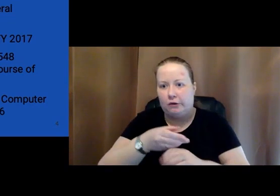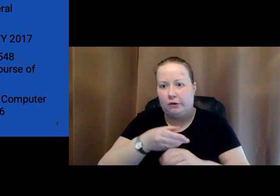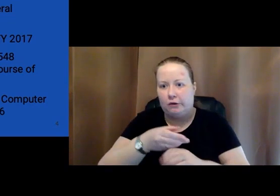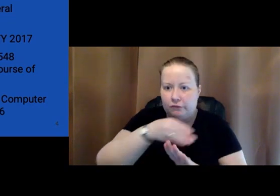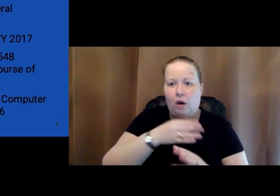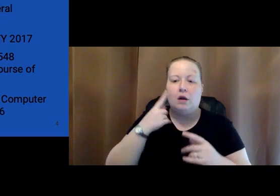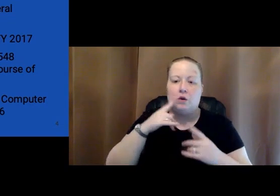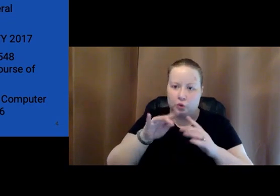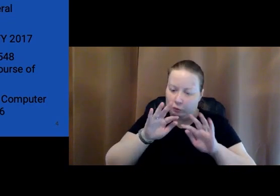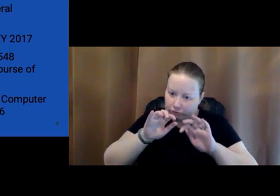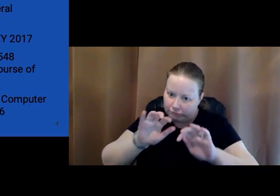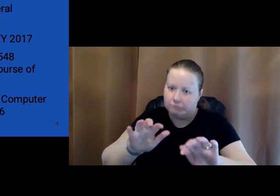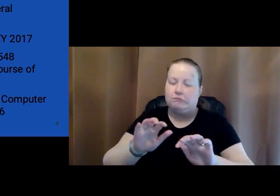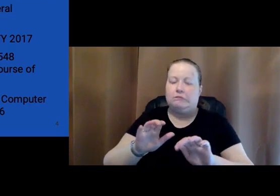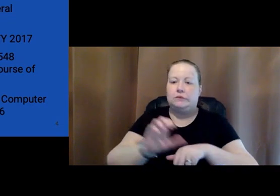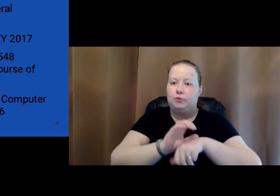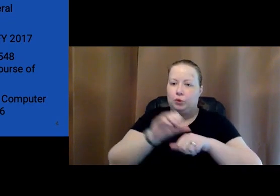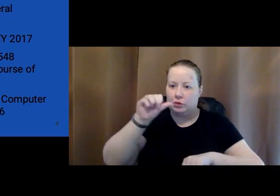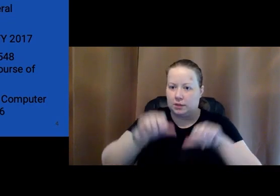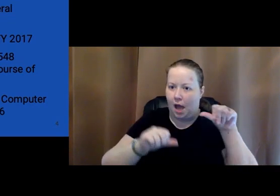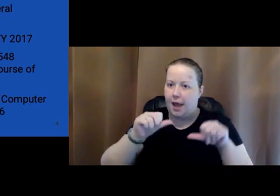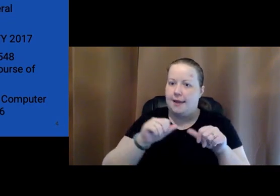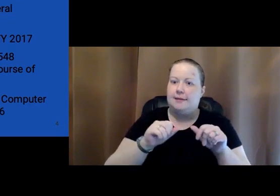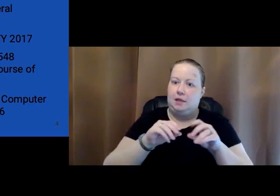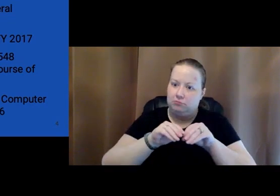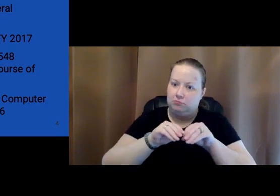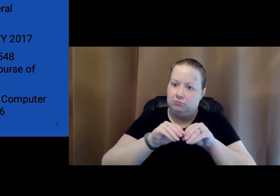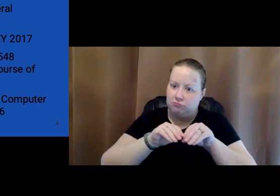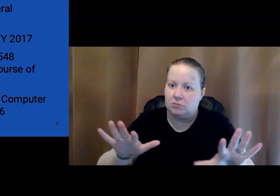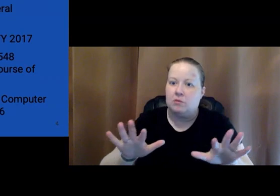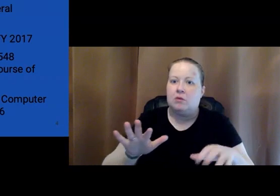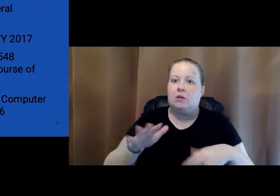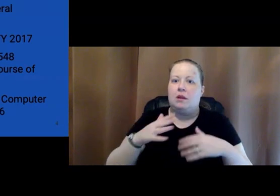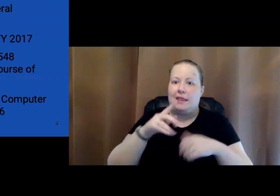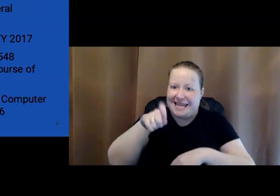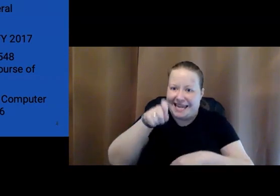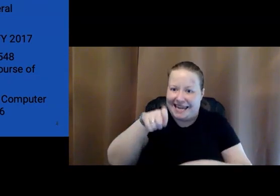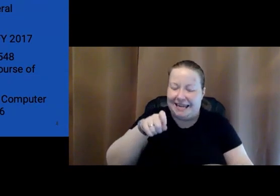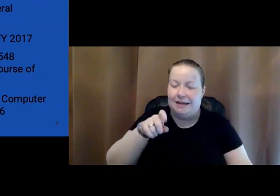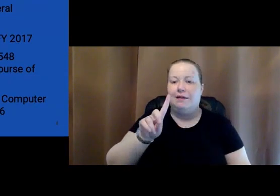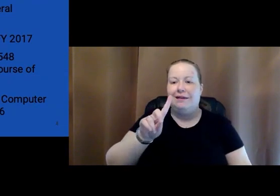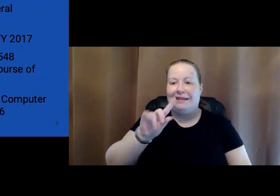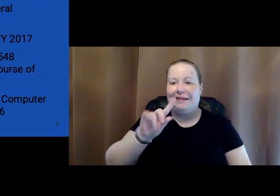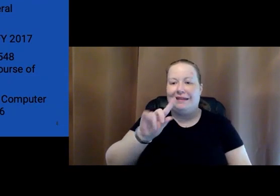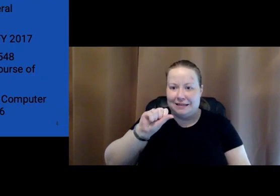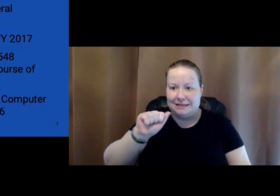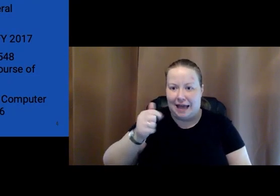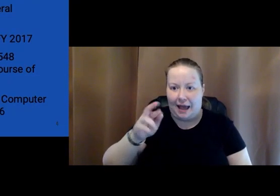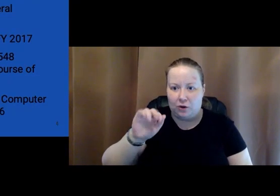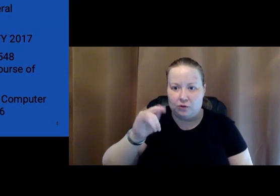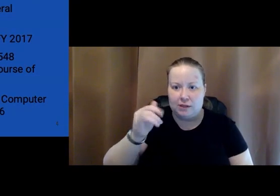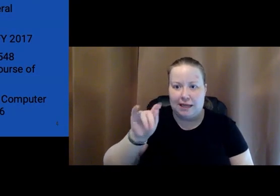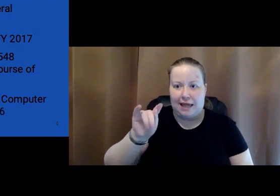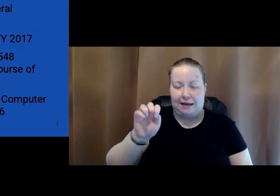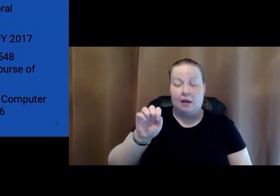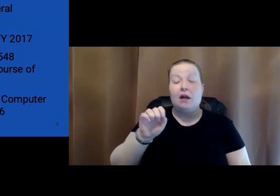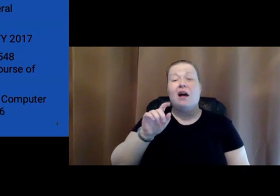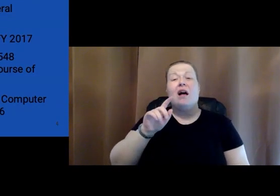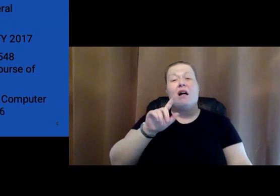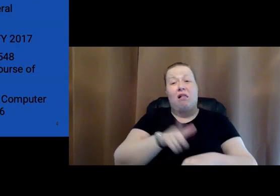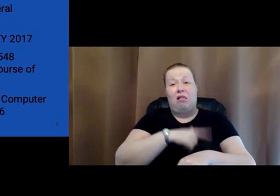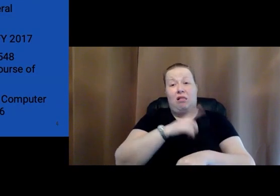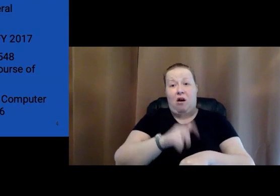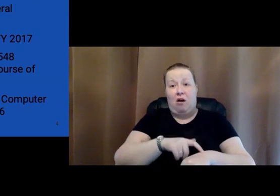moving and start messaging about the need for this and to disaggregate STEM. There was a long-term conversation about